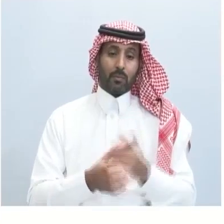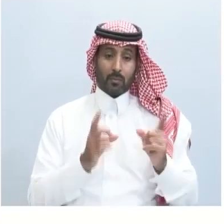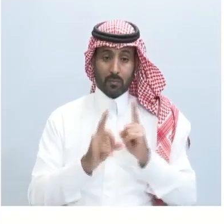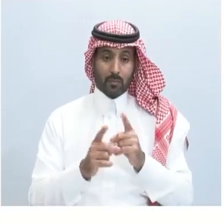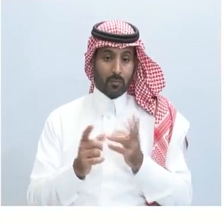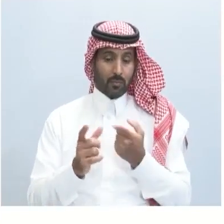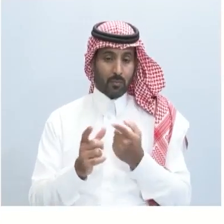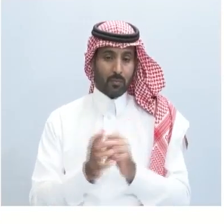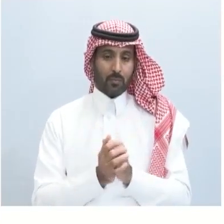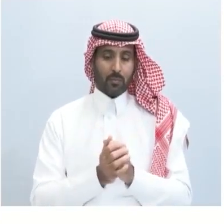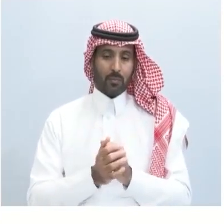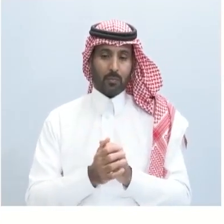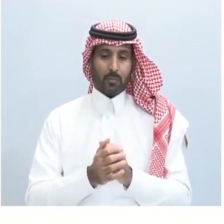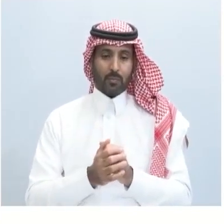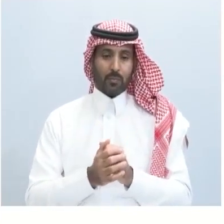here?